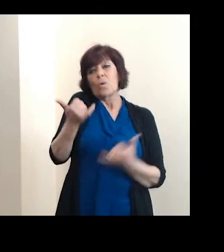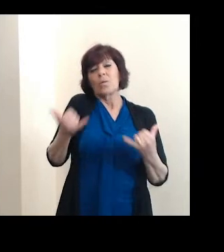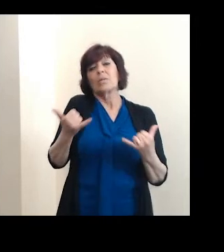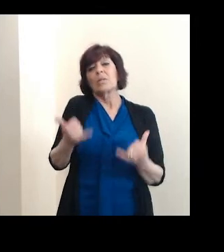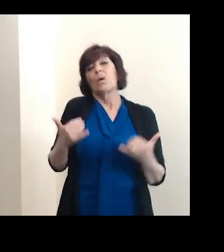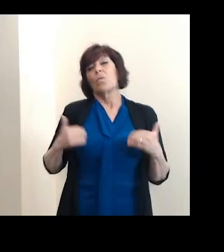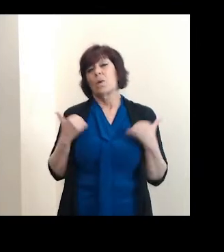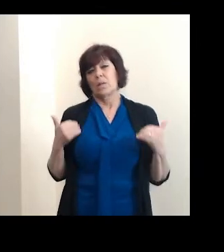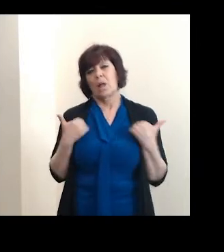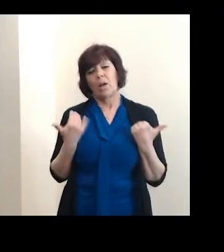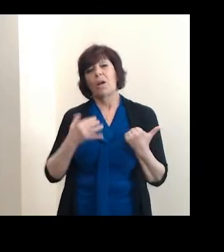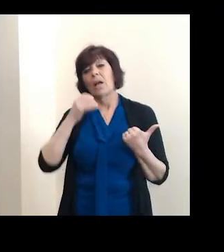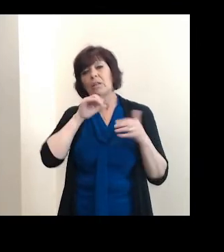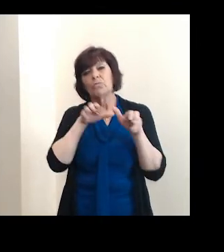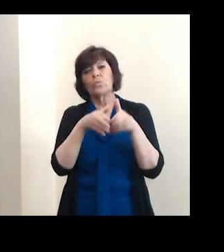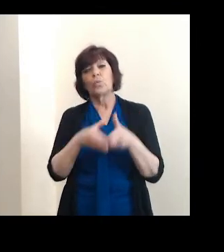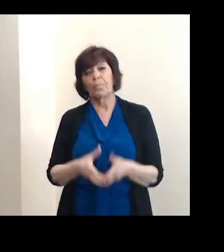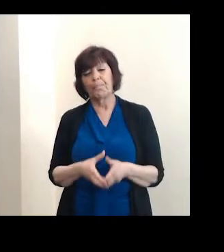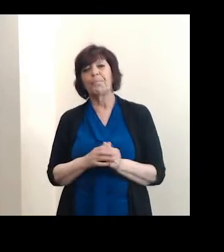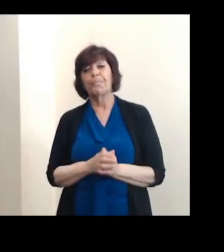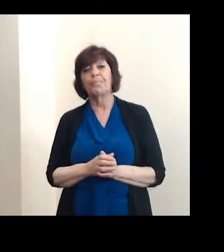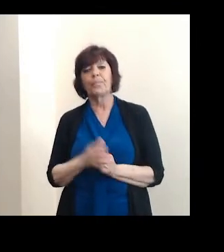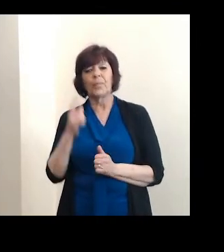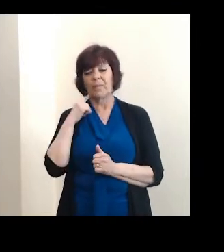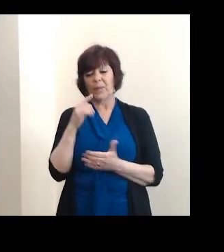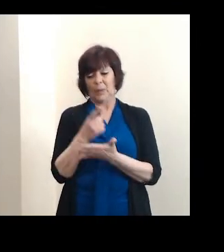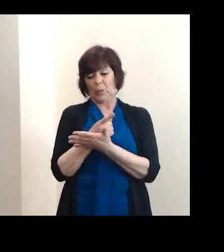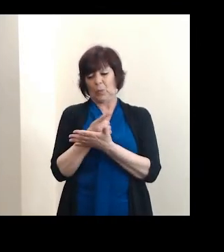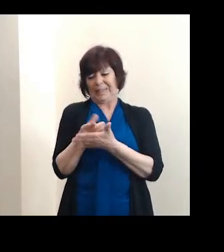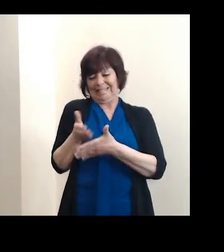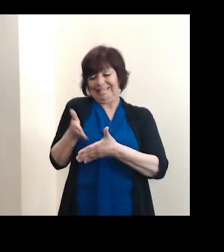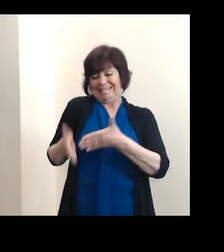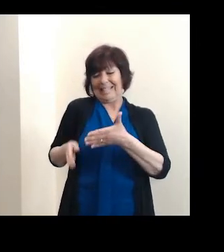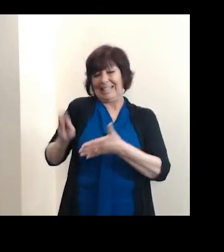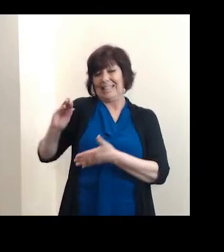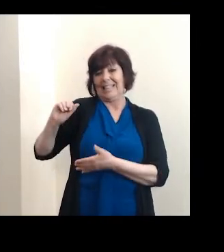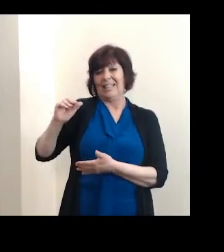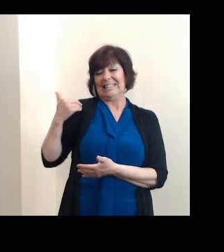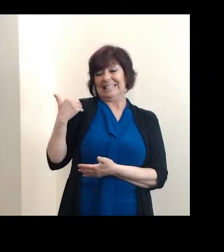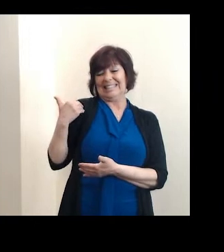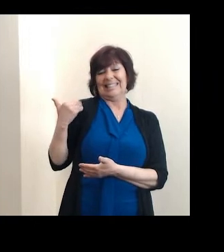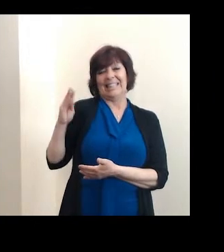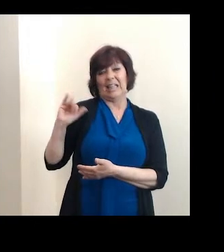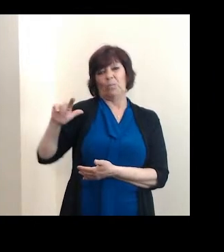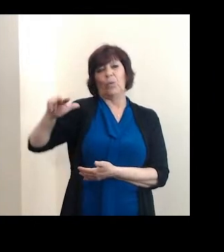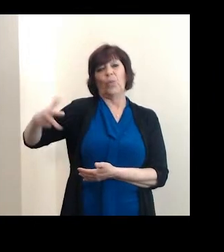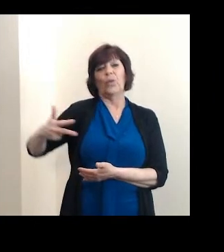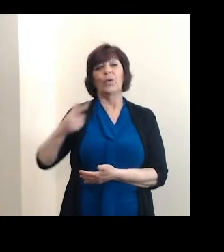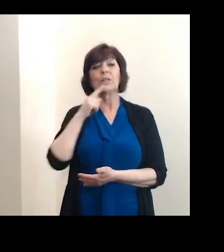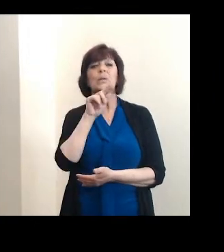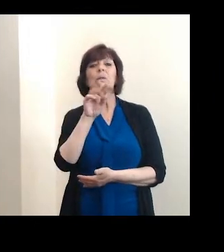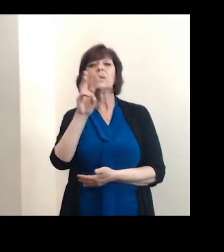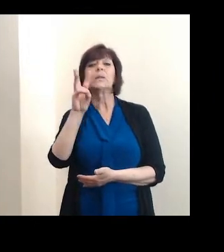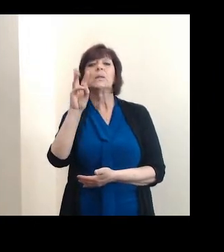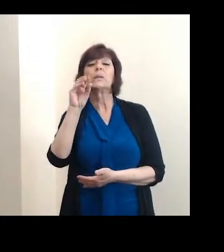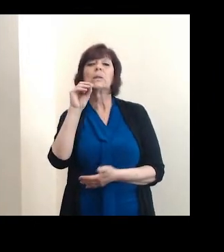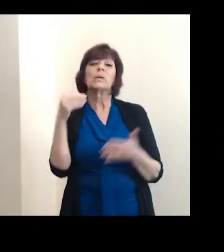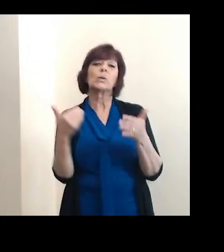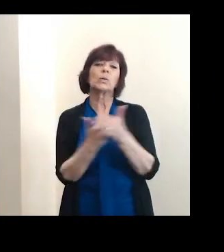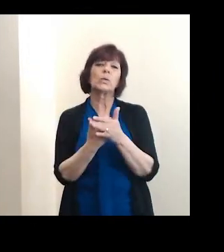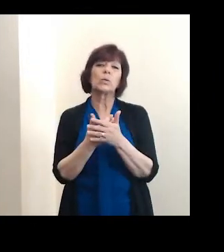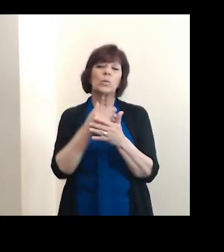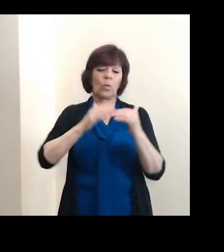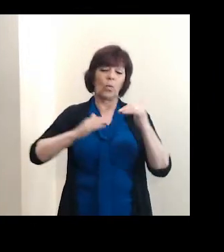by younger age groups. For the week ending of April 3rd, there were only 60 new cases in the 80+